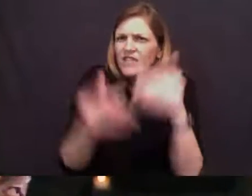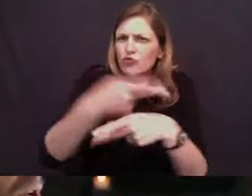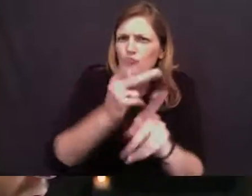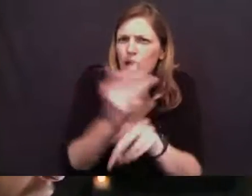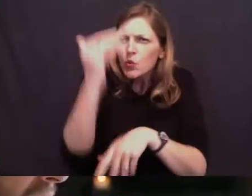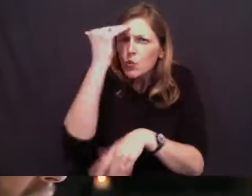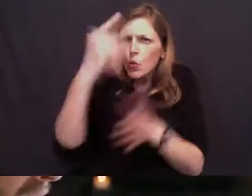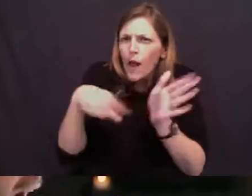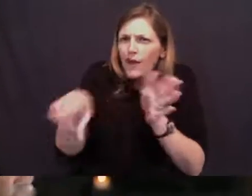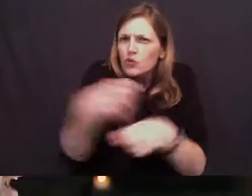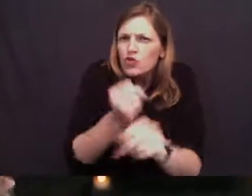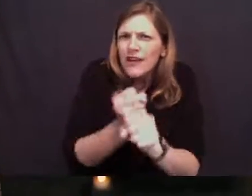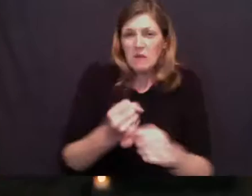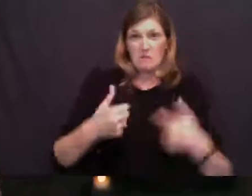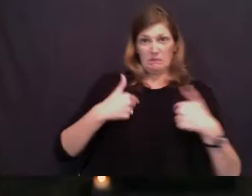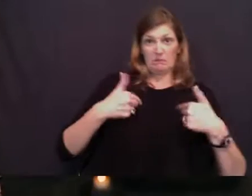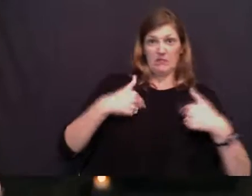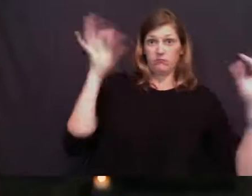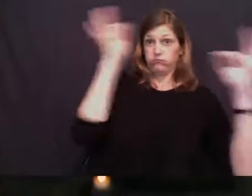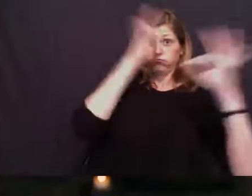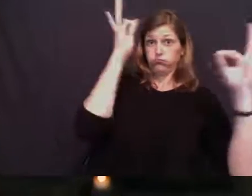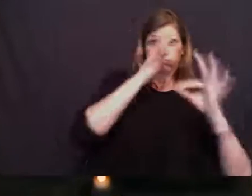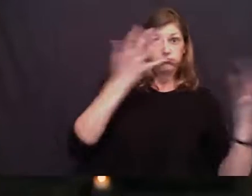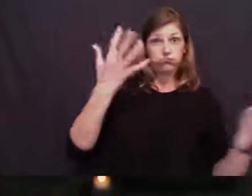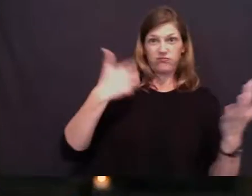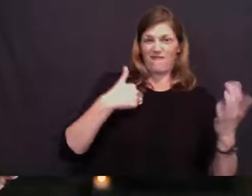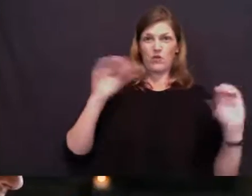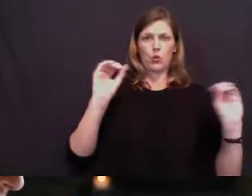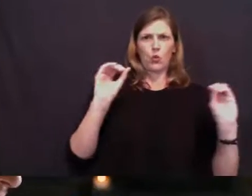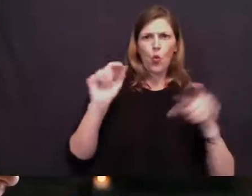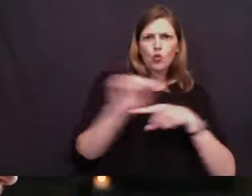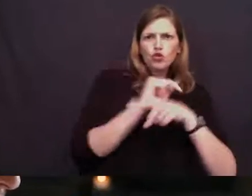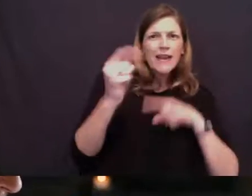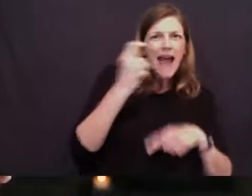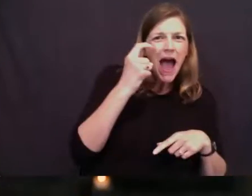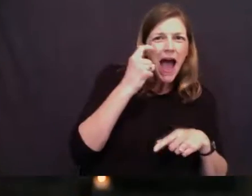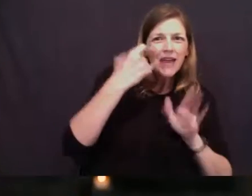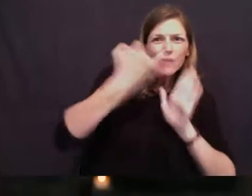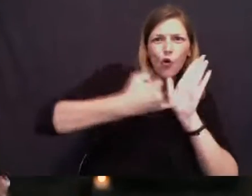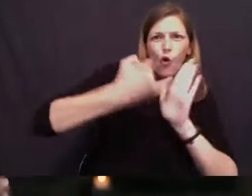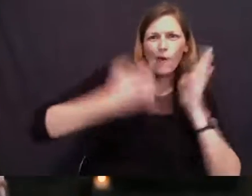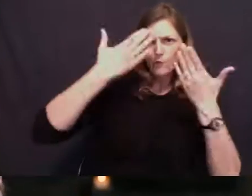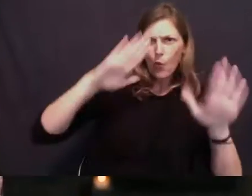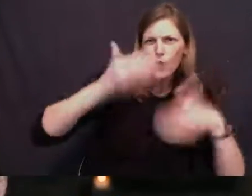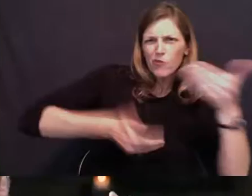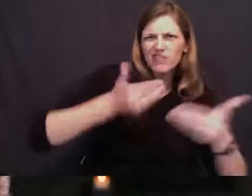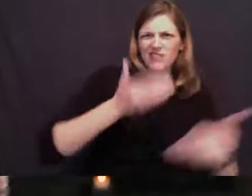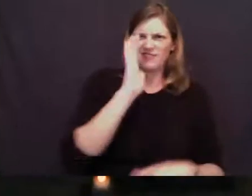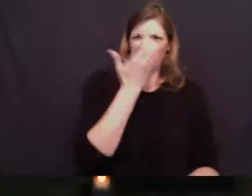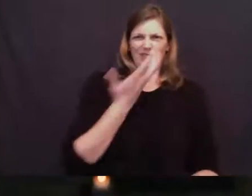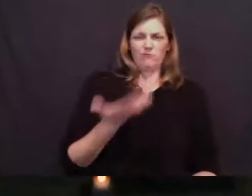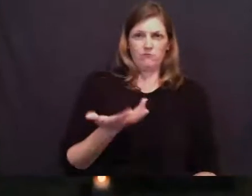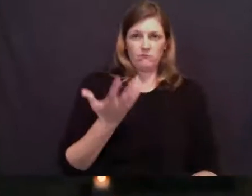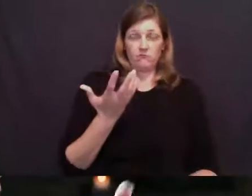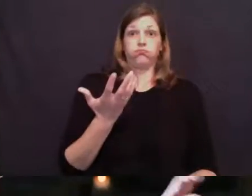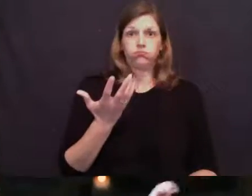I had no clue. I don't have a trained eye in art. I don't know the process. It just seemed to be mind-boggling